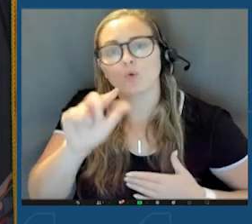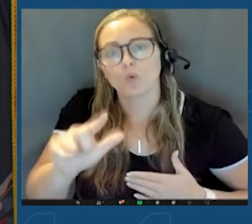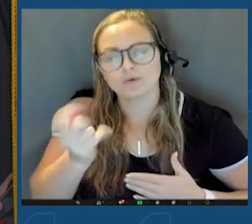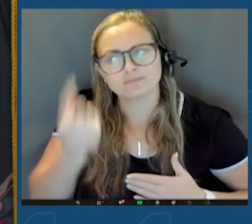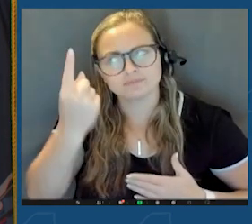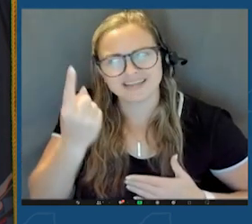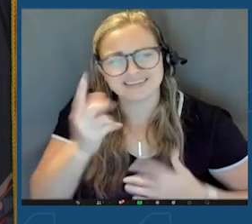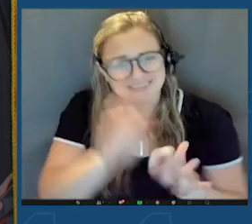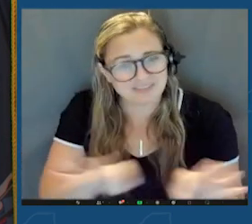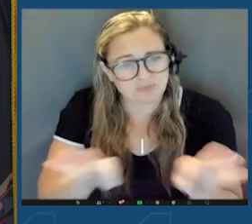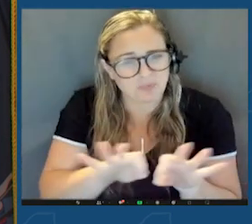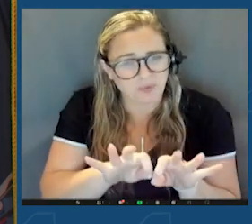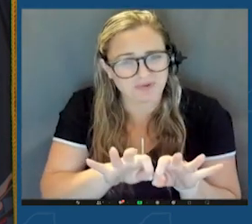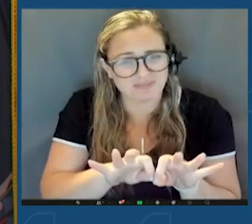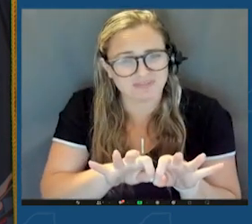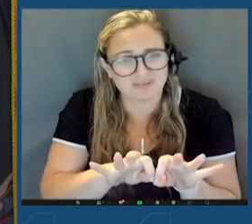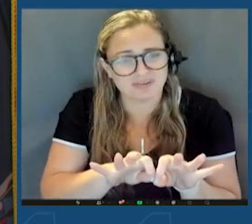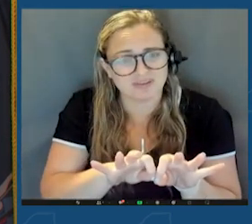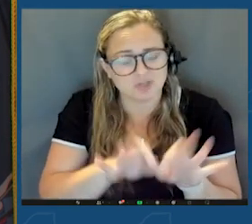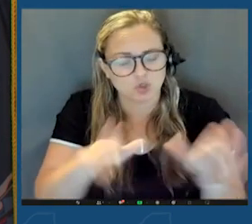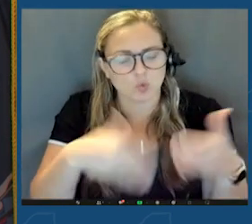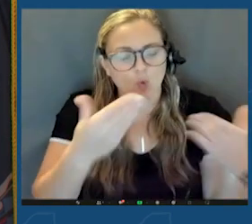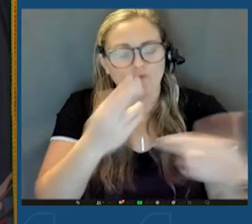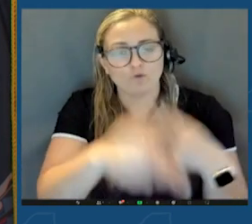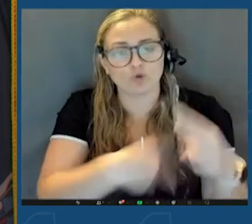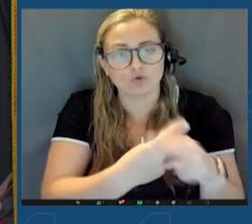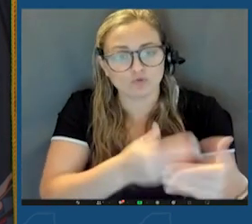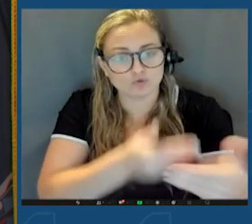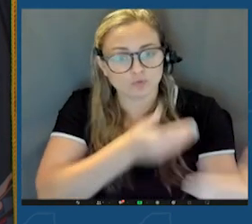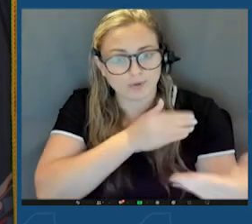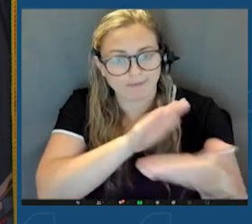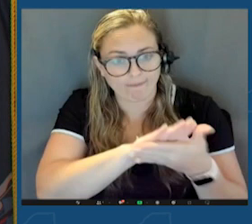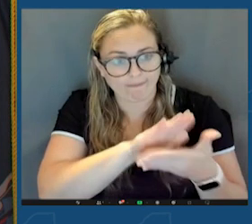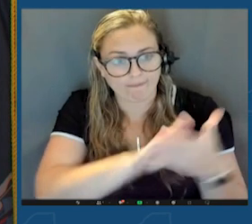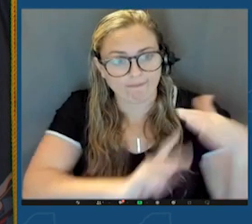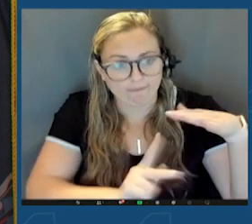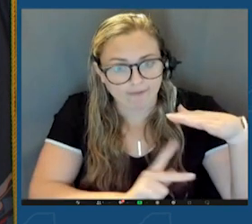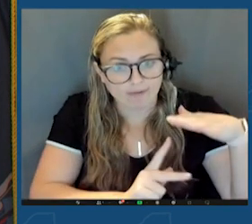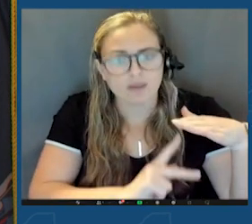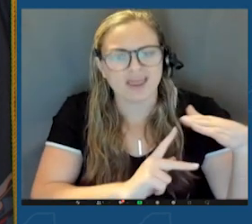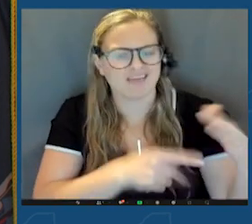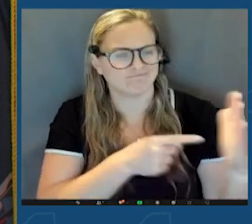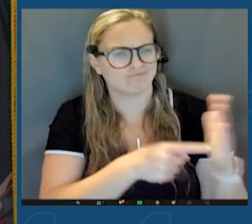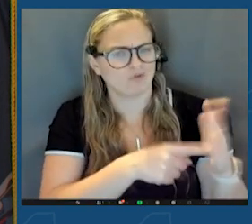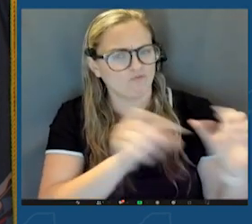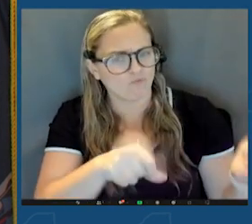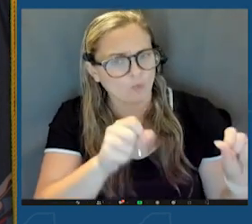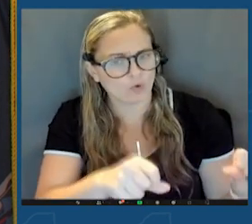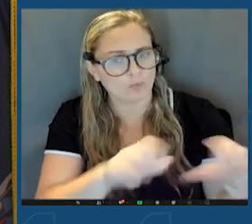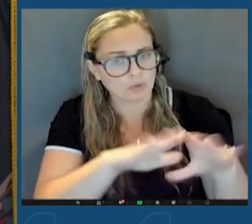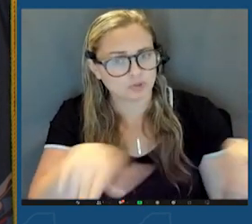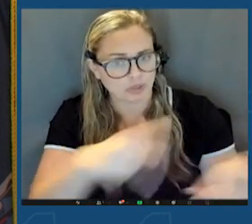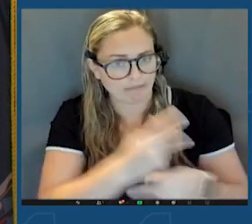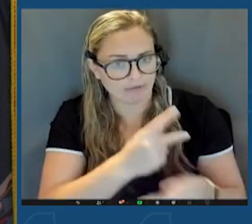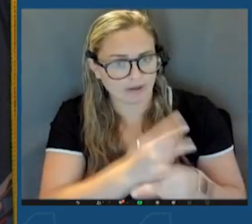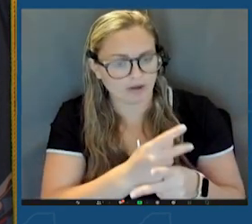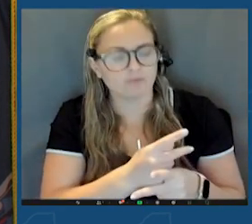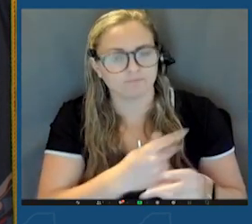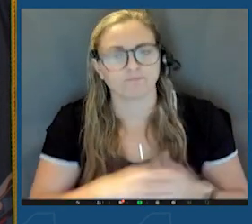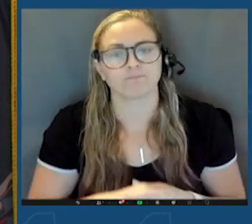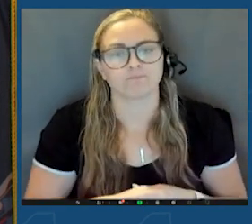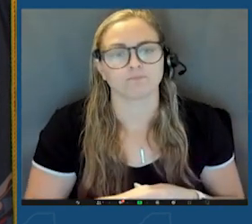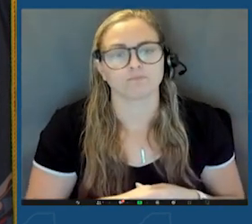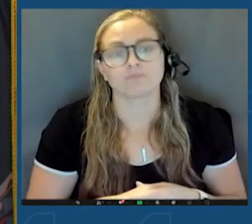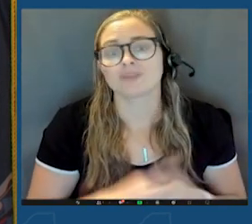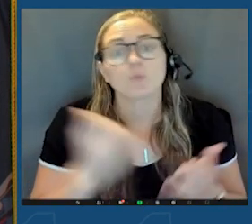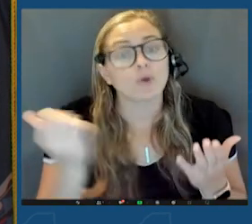it is to offer universal pre-K and affordable child care to the suburbs. And we all